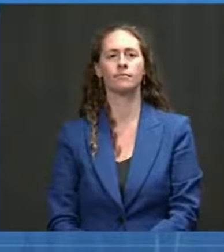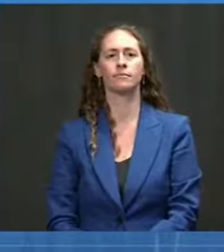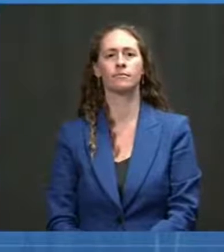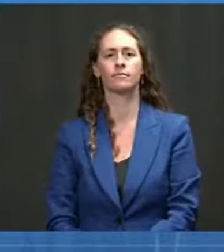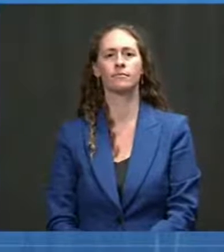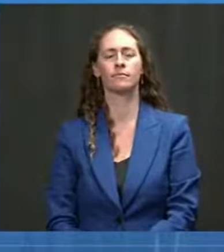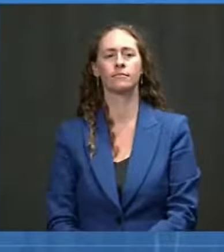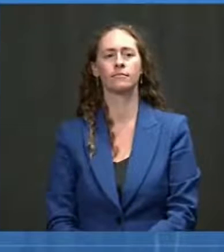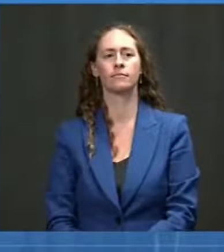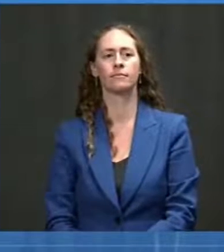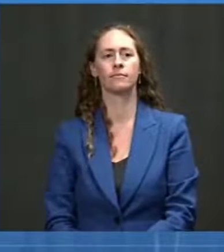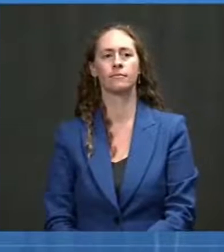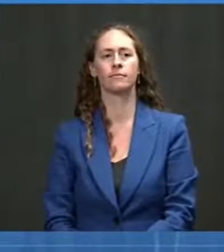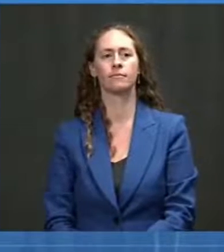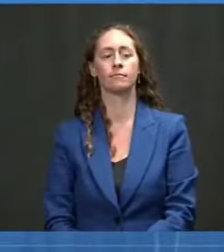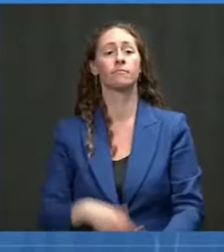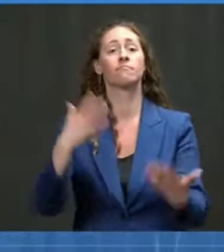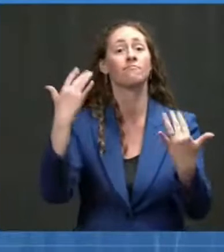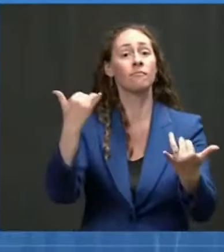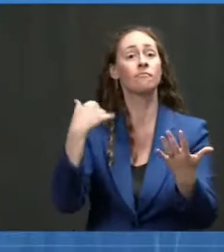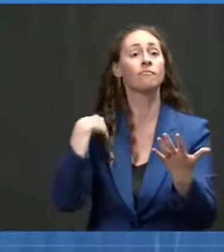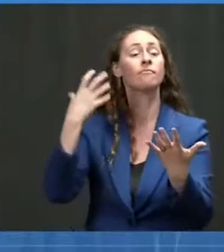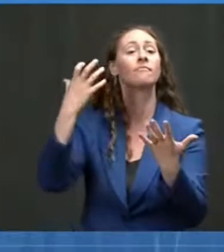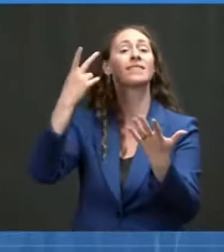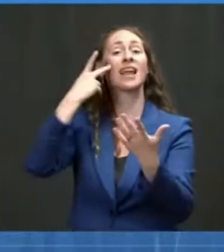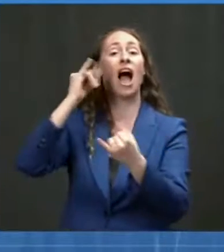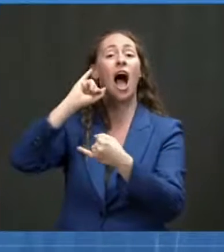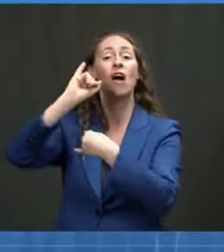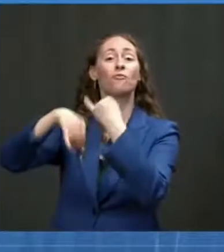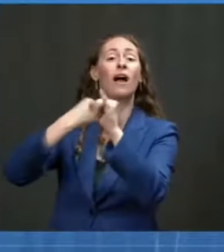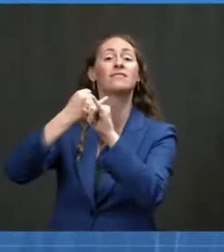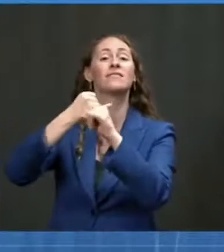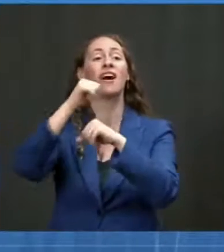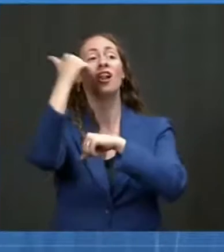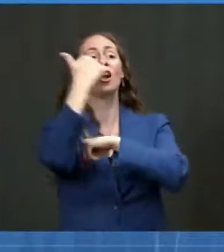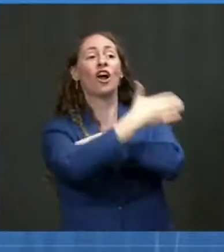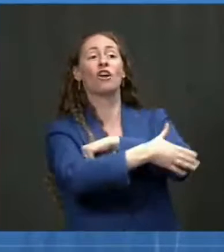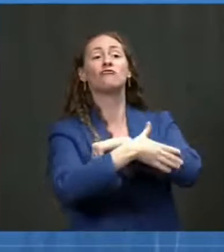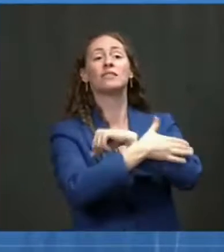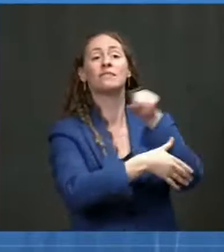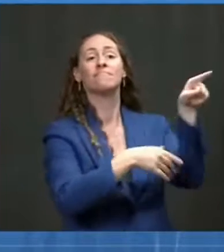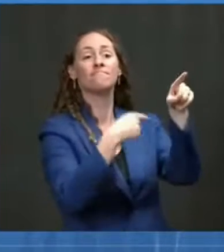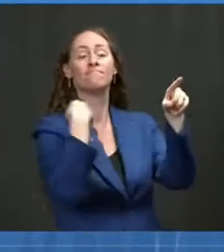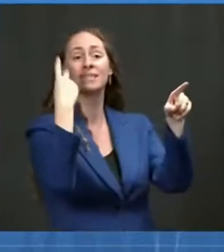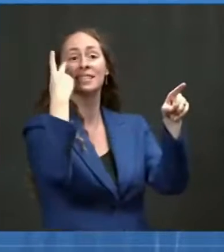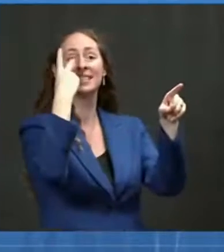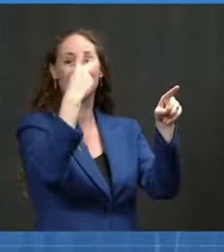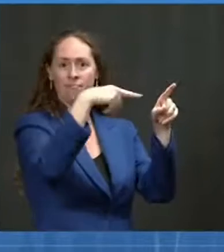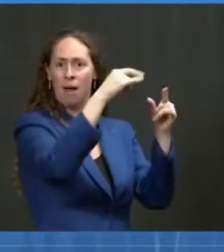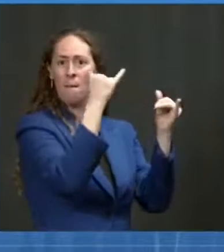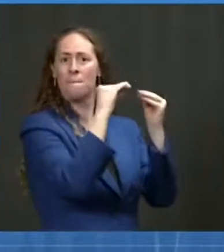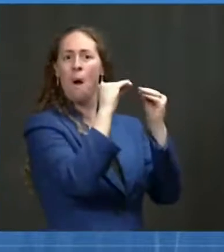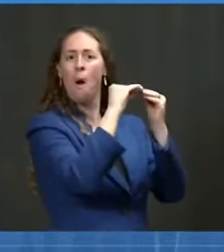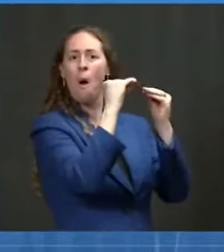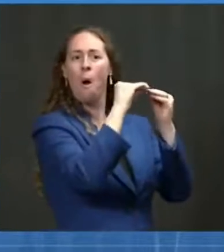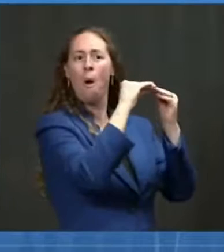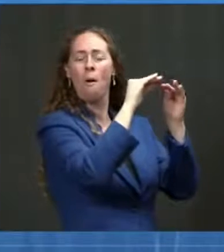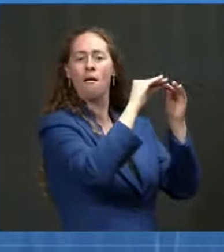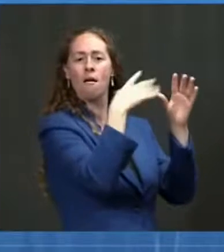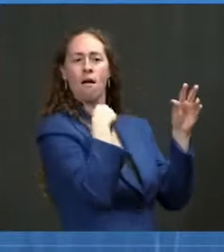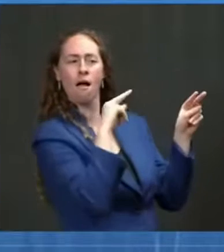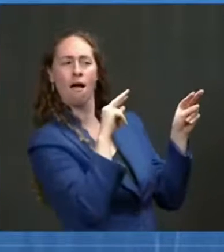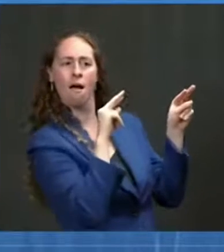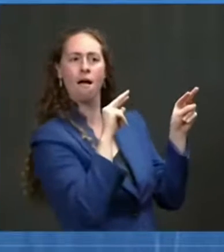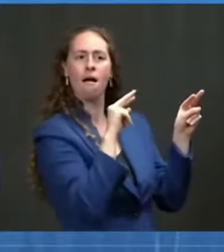international colleagues who are ahead of us, both in the Delta surge, as well as have vaccinated a few weeks ahead of us in terms of large portions of